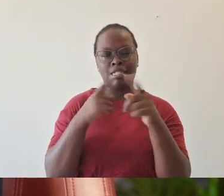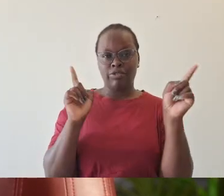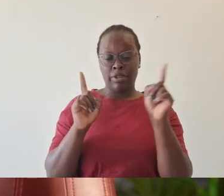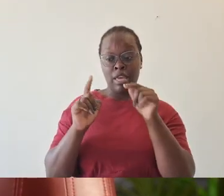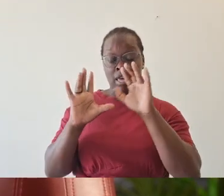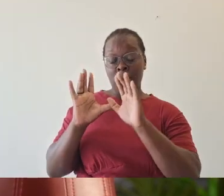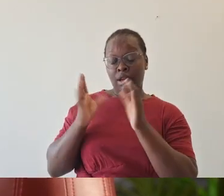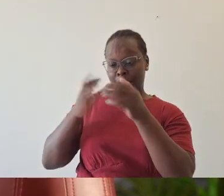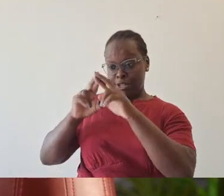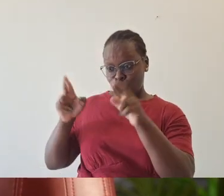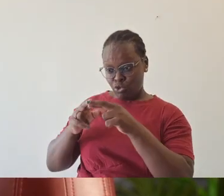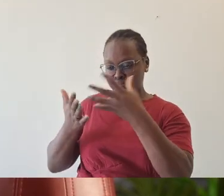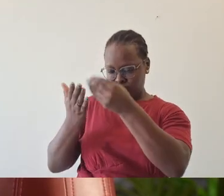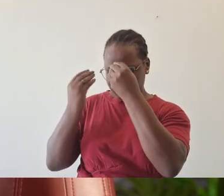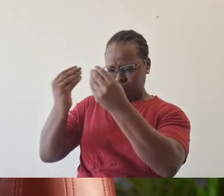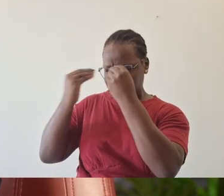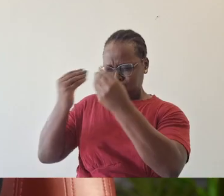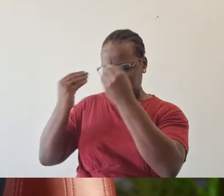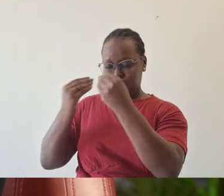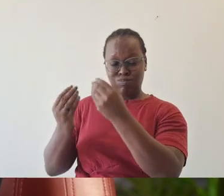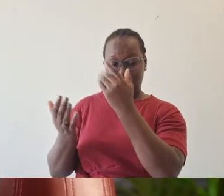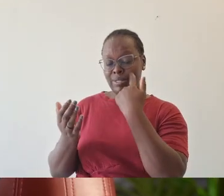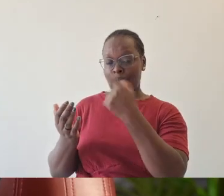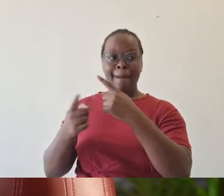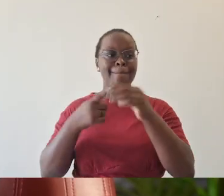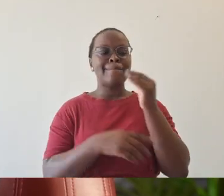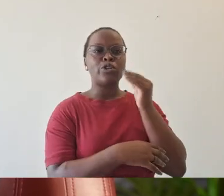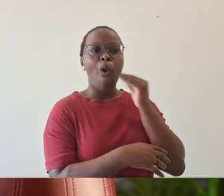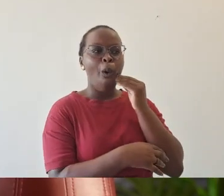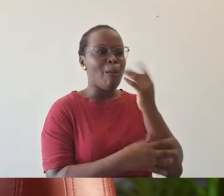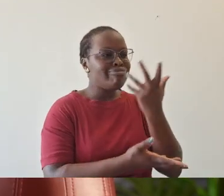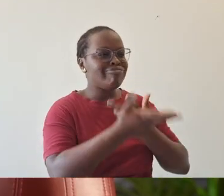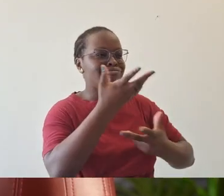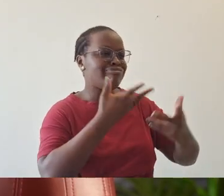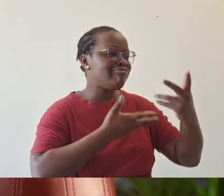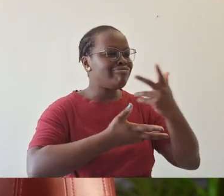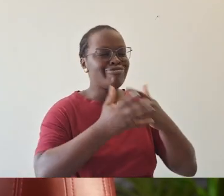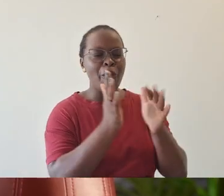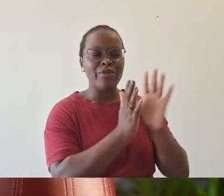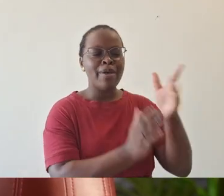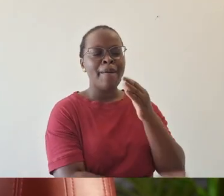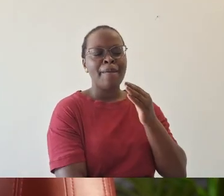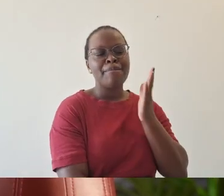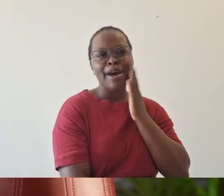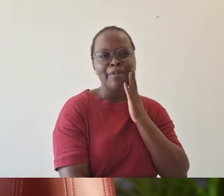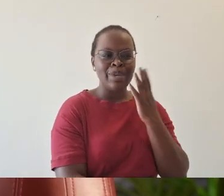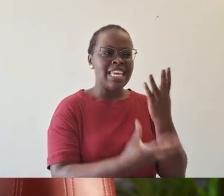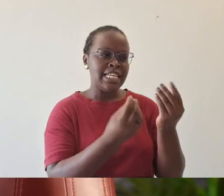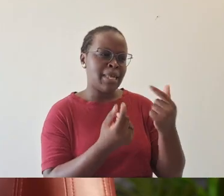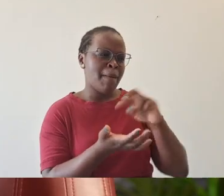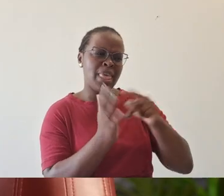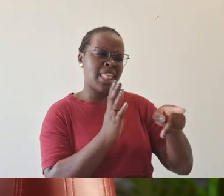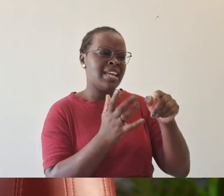activity. So it's activity-based. So they're going to be doing their house chores, and they're probably going to be teaching to count, right? Because